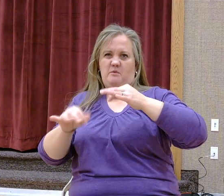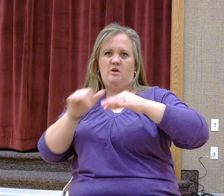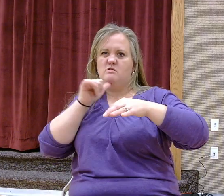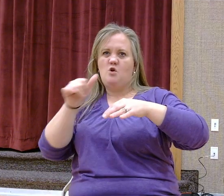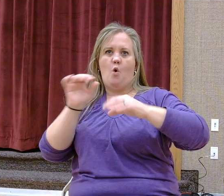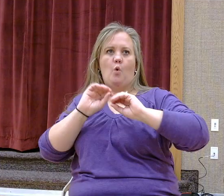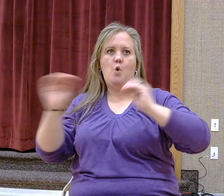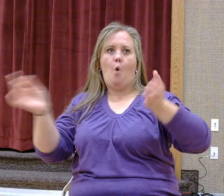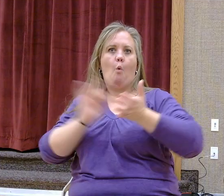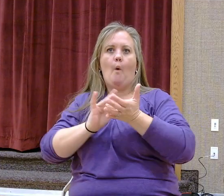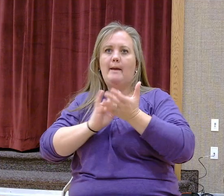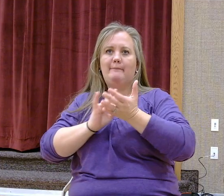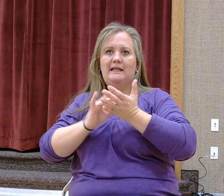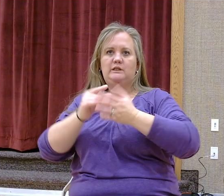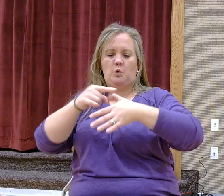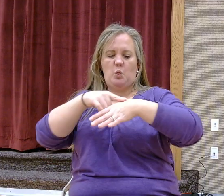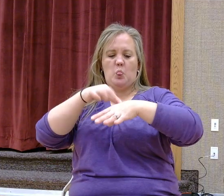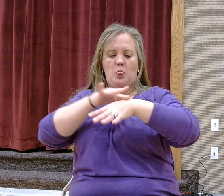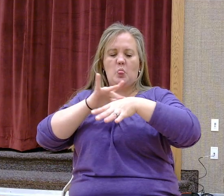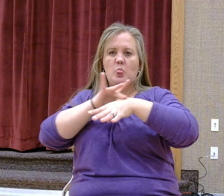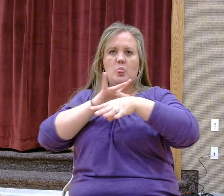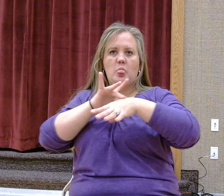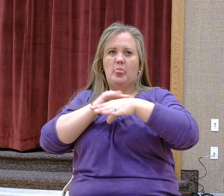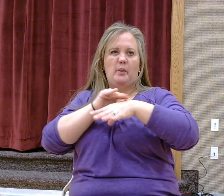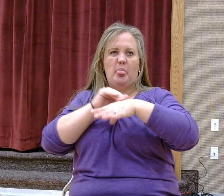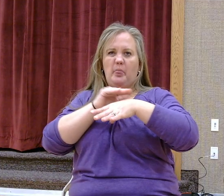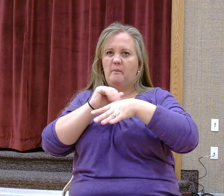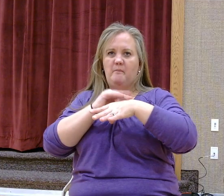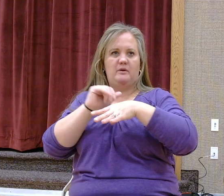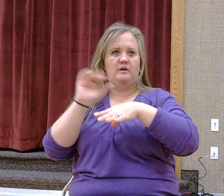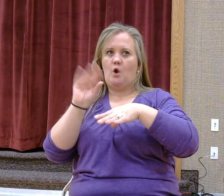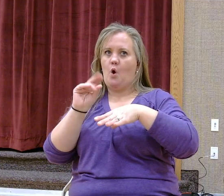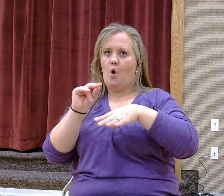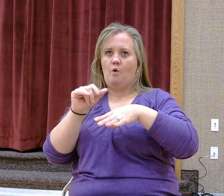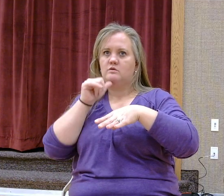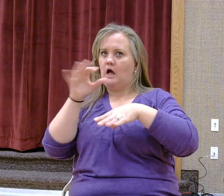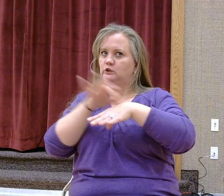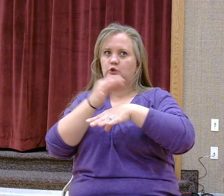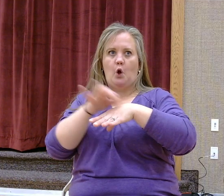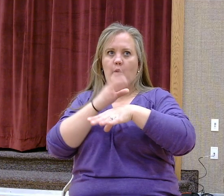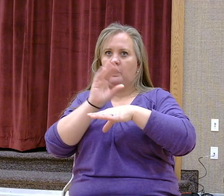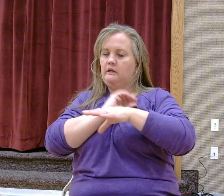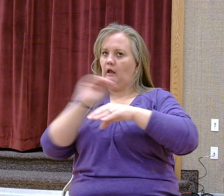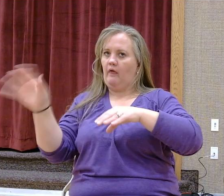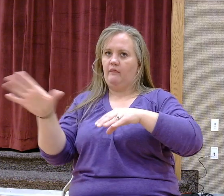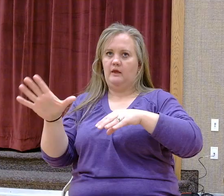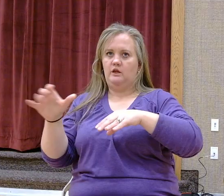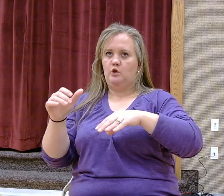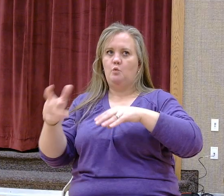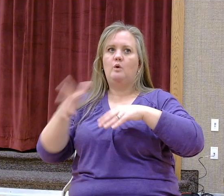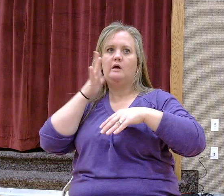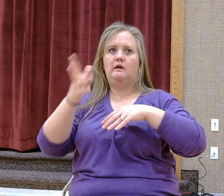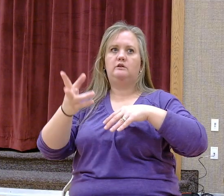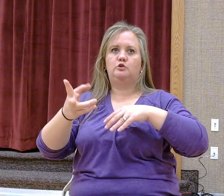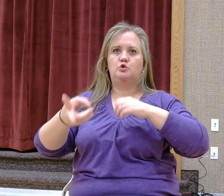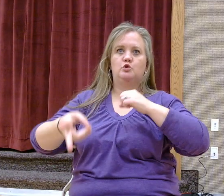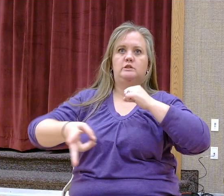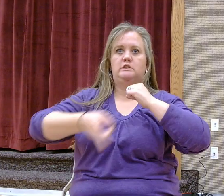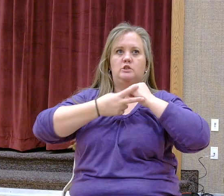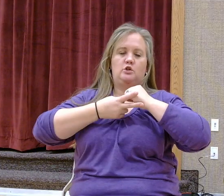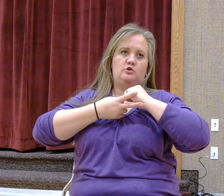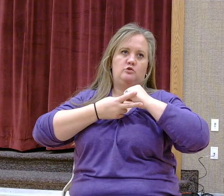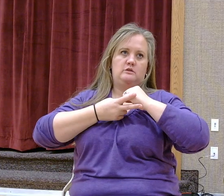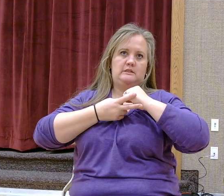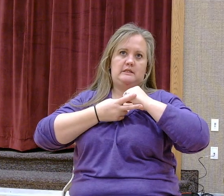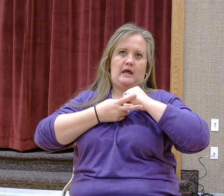right? Yeah, you don't put any ointment on or anything, and that's why I said you're not sewing that up because you're just trapping that bacteria in the wound. Do you still try to clean